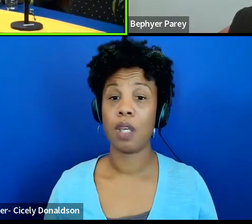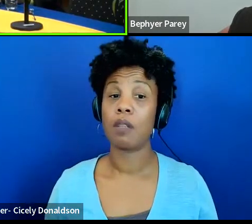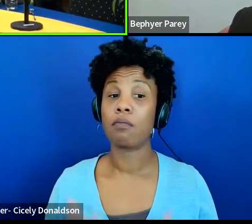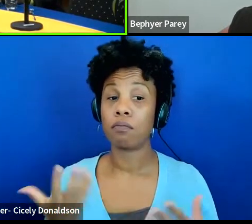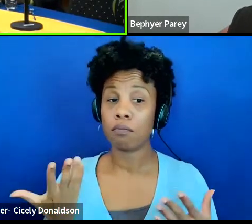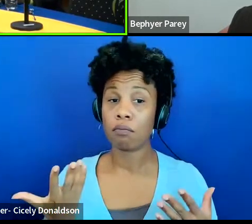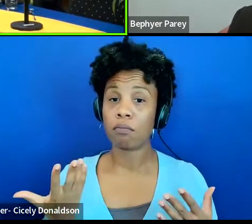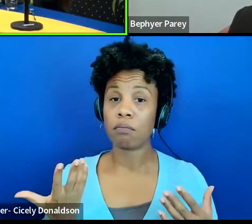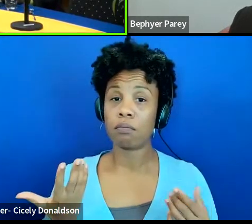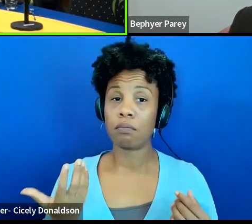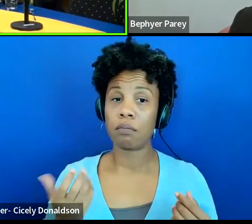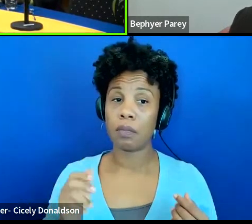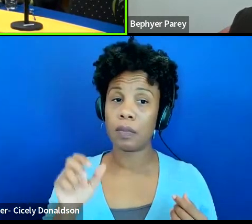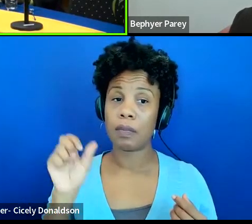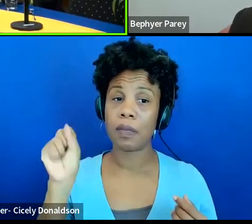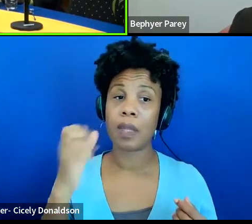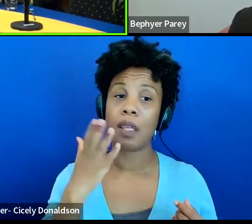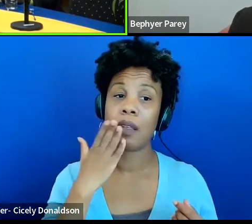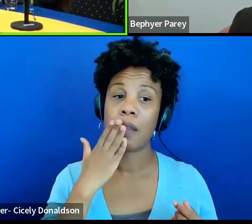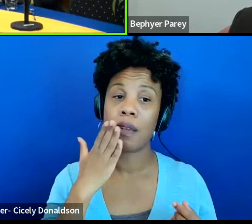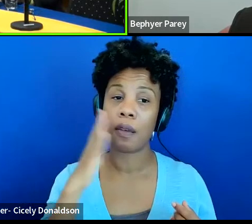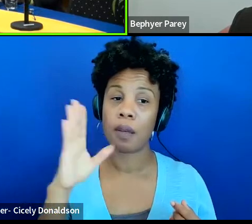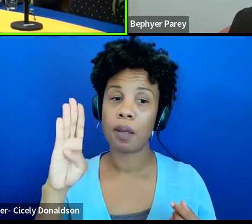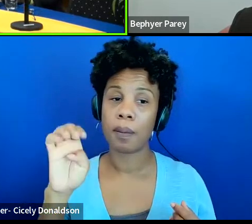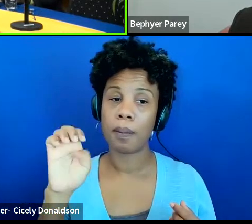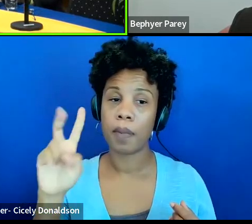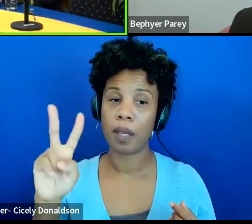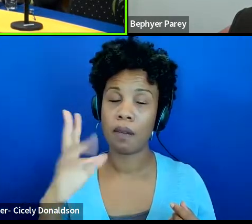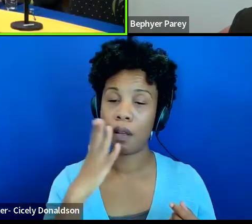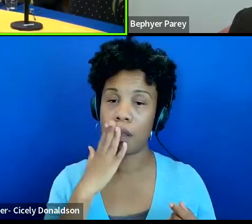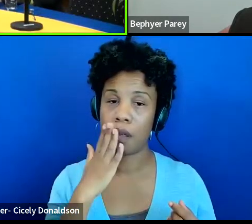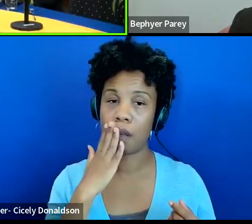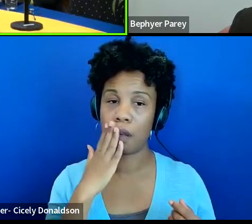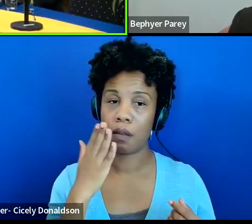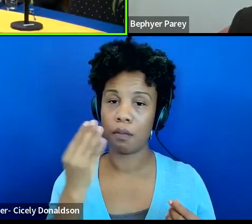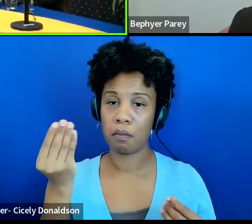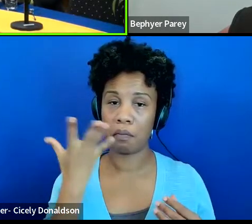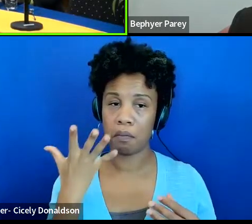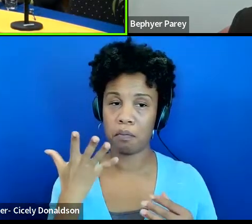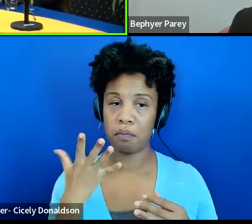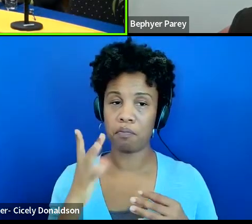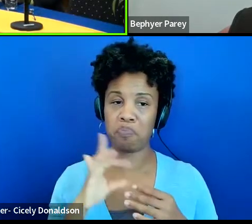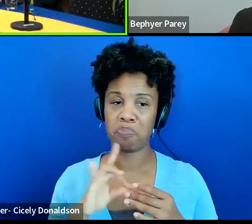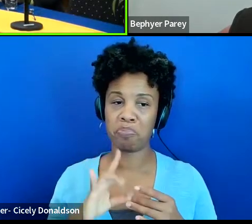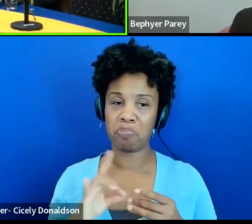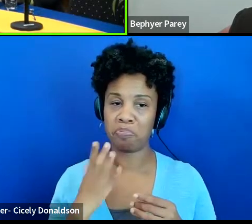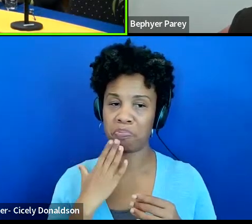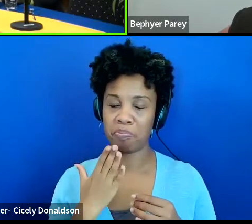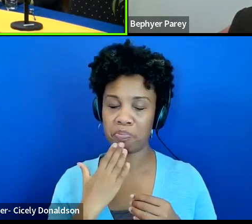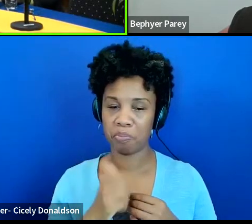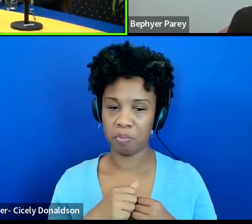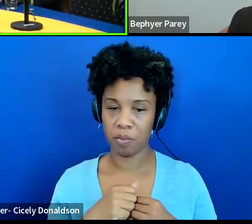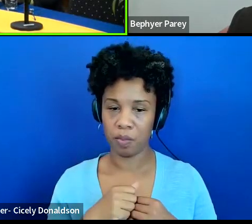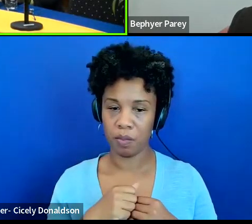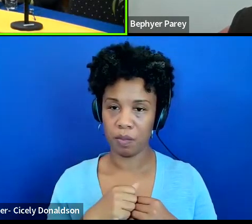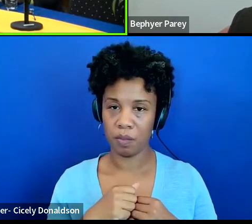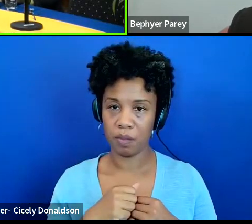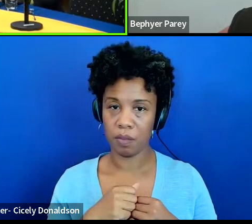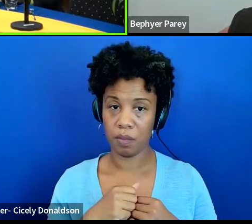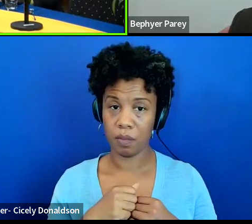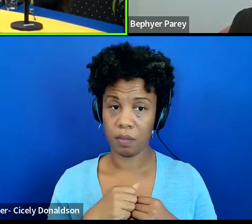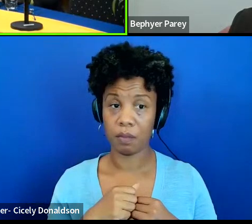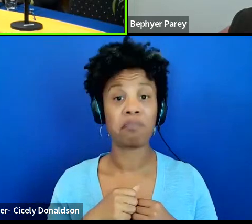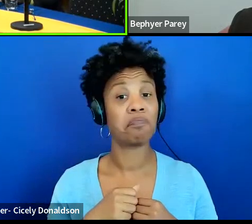Yes, Bev, and thanks for bringing that comment to our attention. And